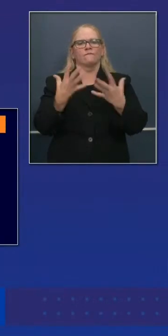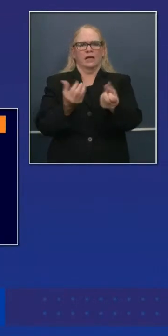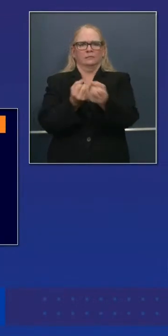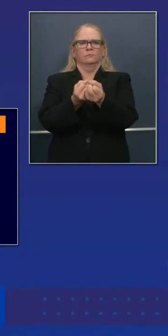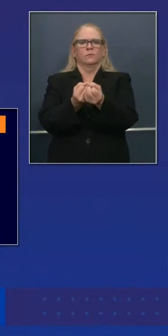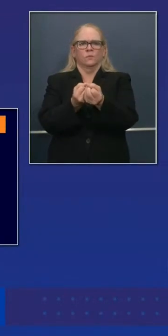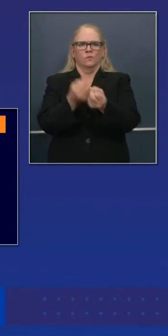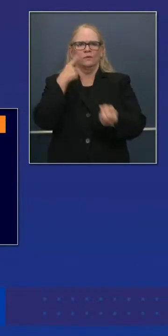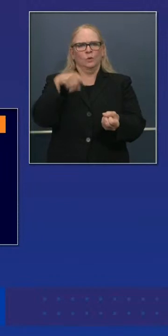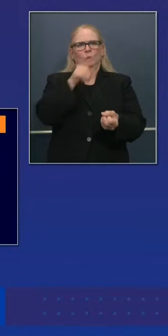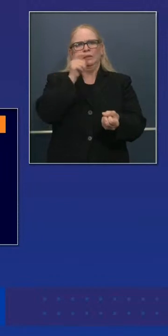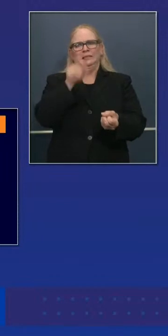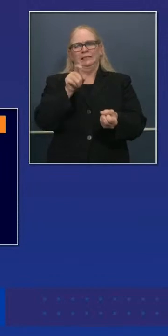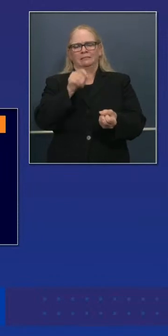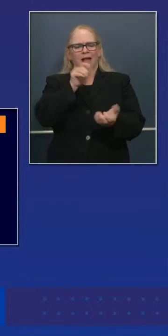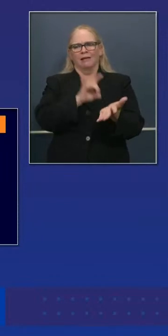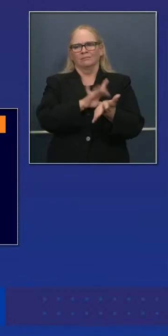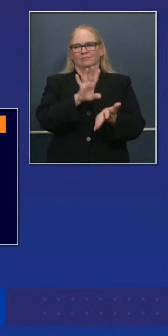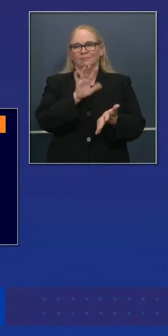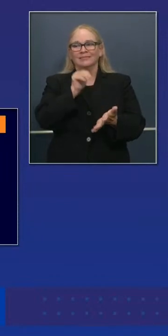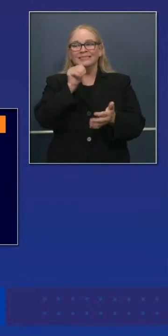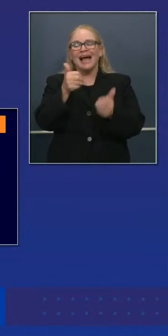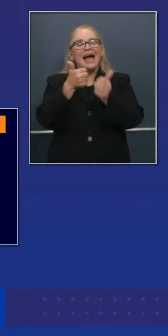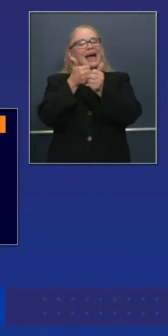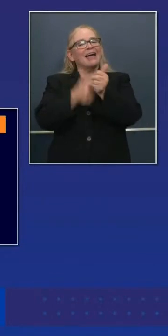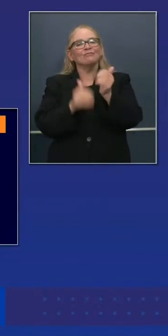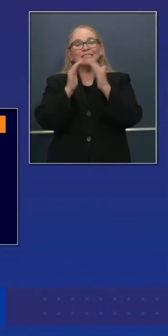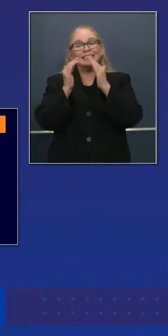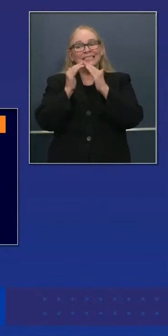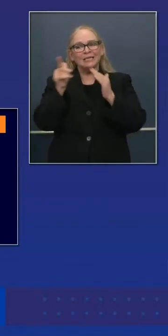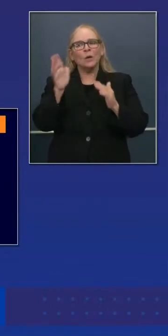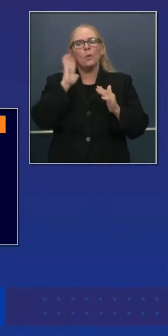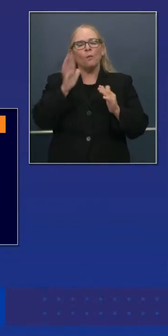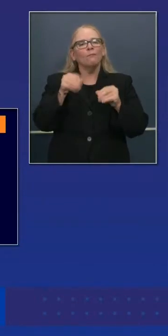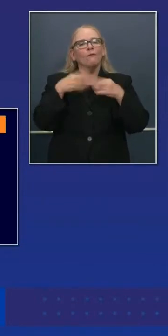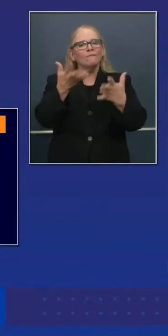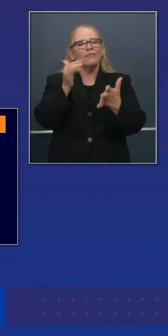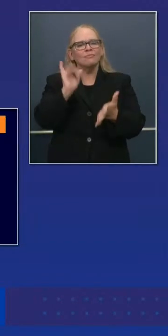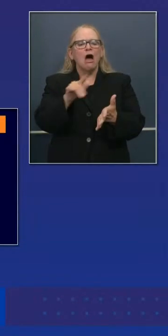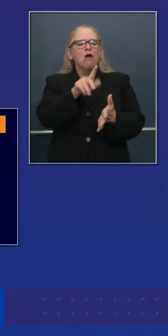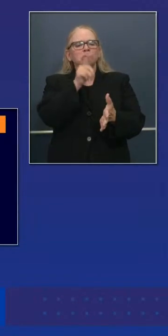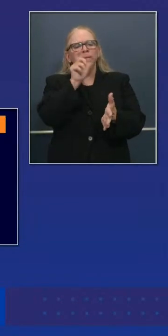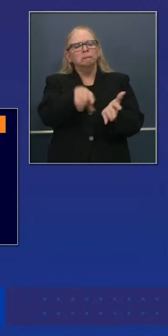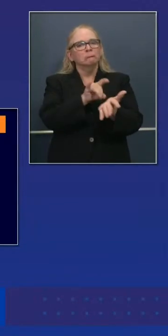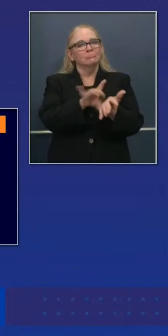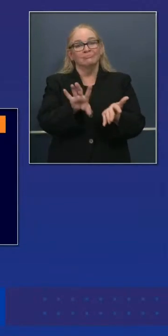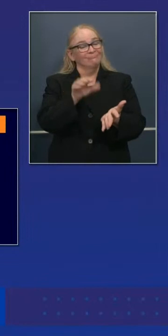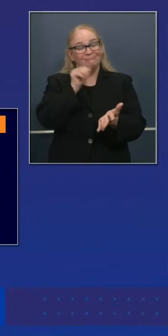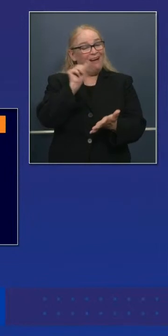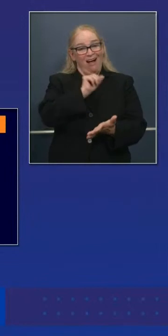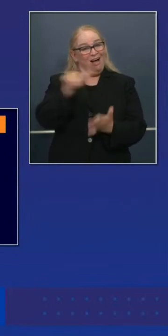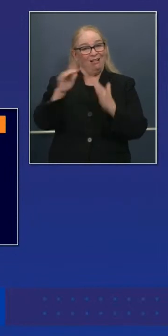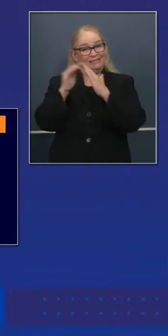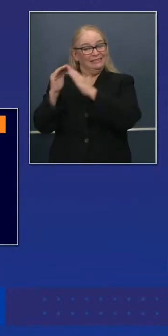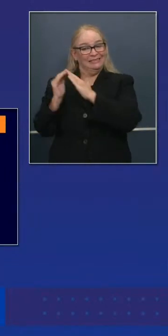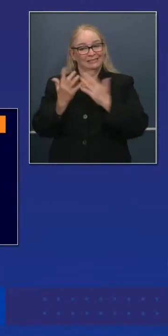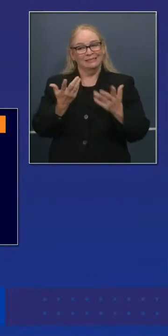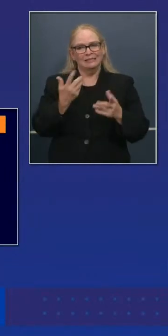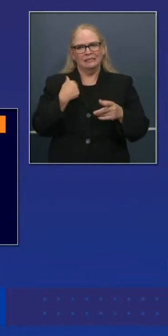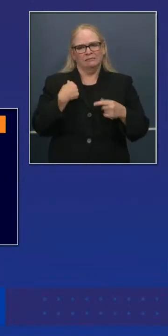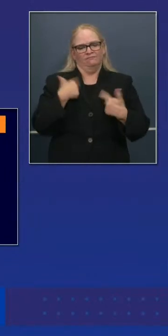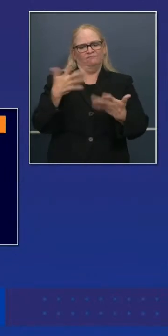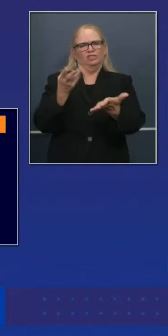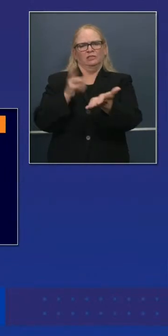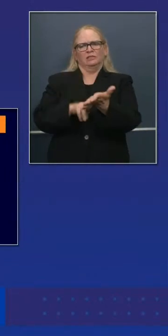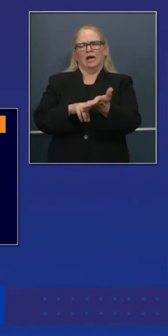every municipality, every jurisdiction was going to provide those supports, and a few weeks later, 11 days later, we signed a